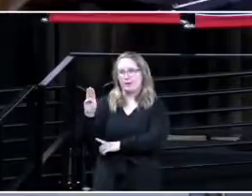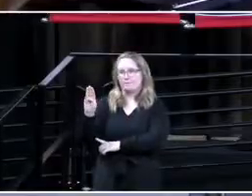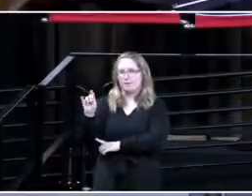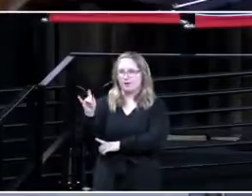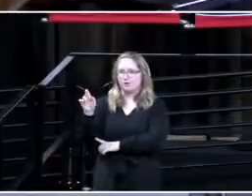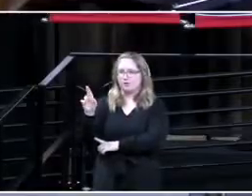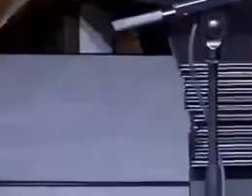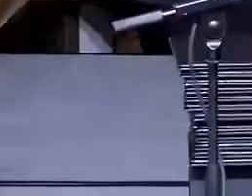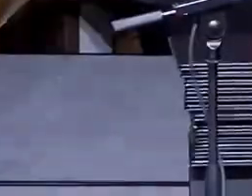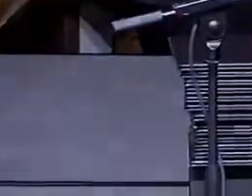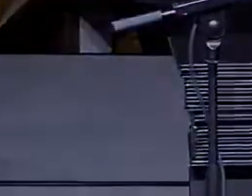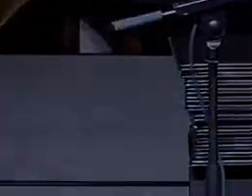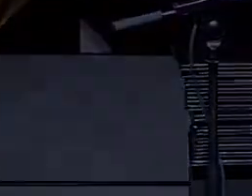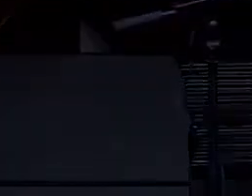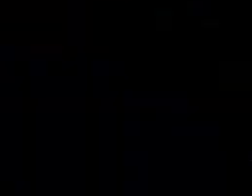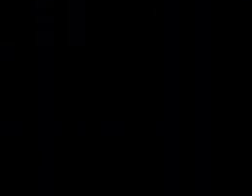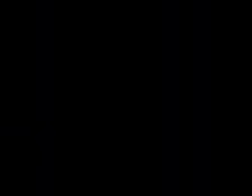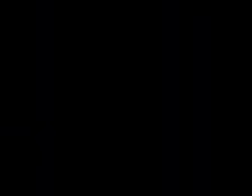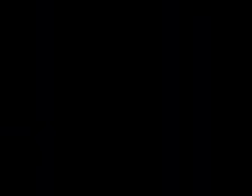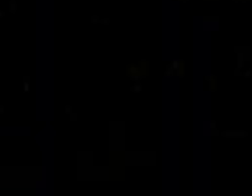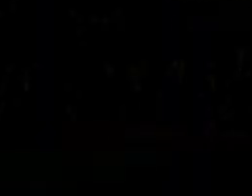mater.